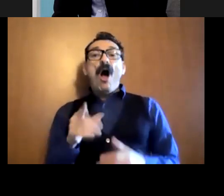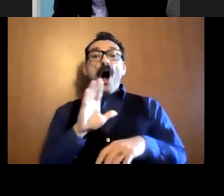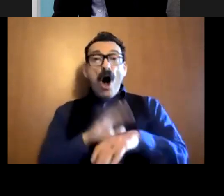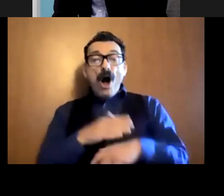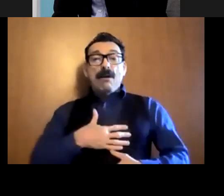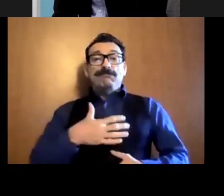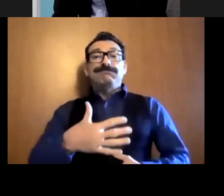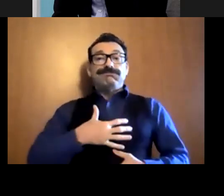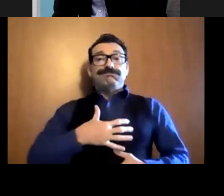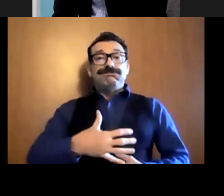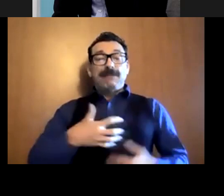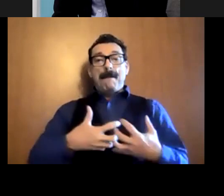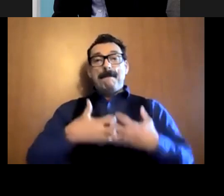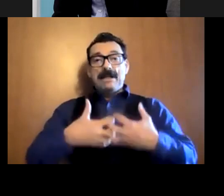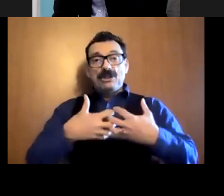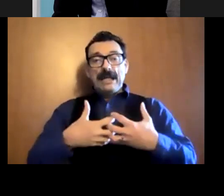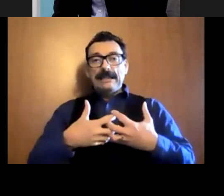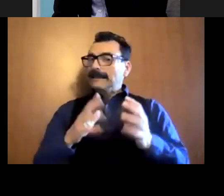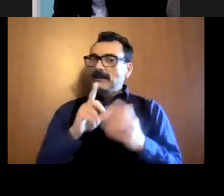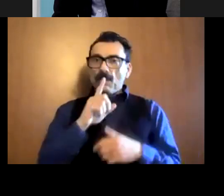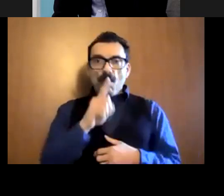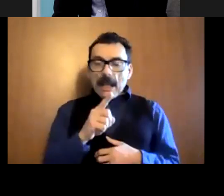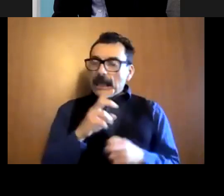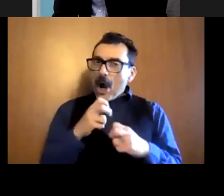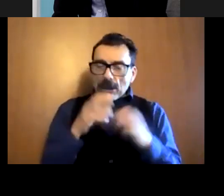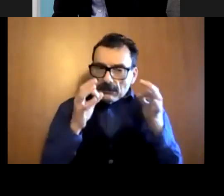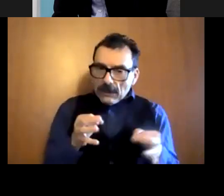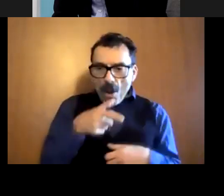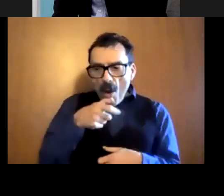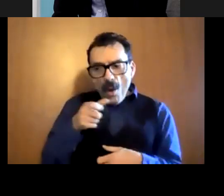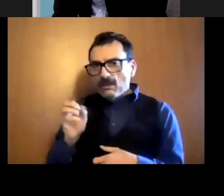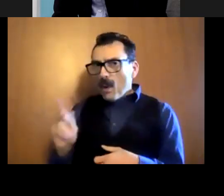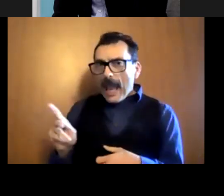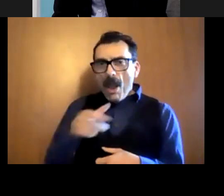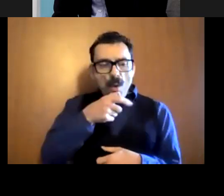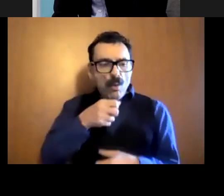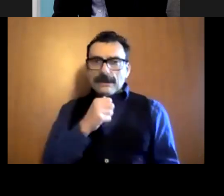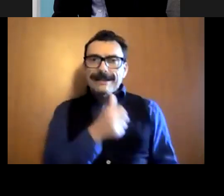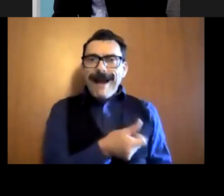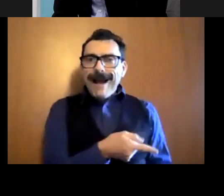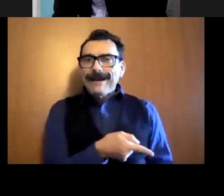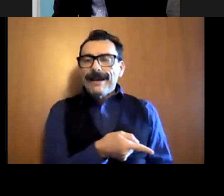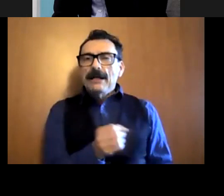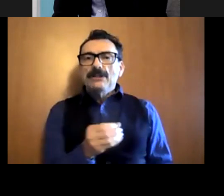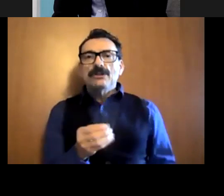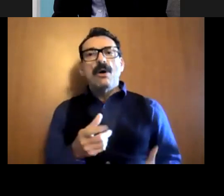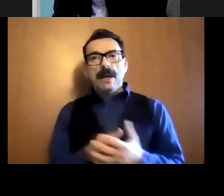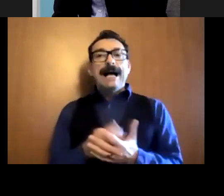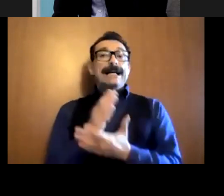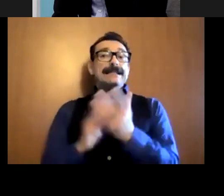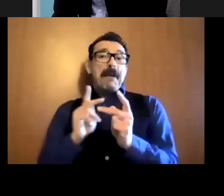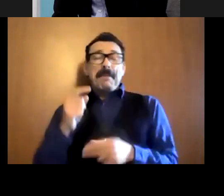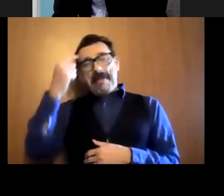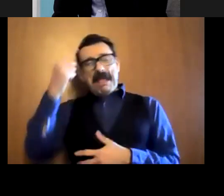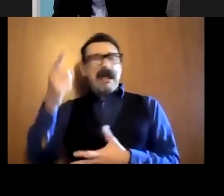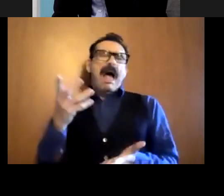who's not. And I just don't think it's worth that risk. So, one of the biggest myths I'd like to dispel is that it's not that big of a deal. If you get it, you'll be fine, because that's